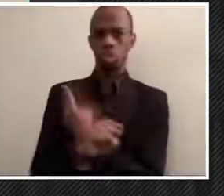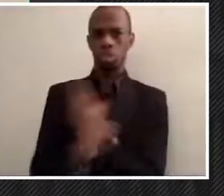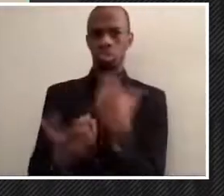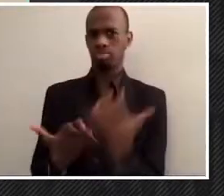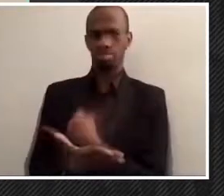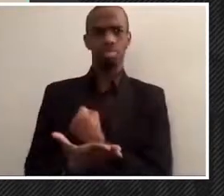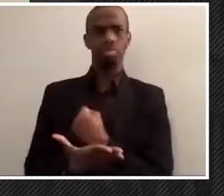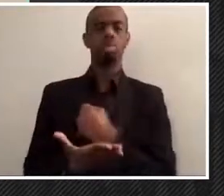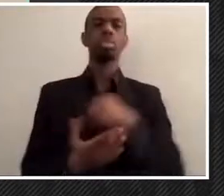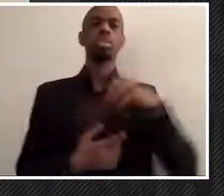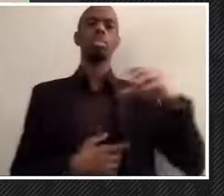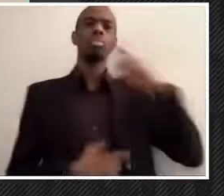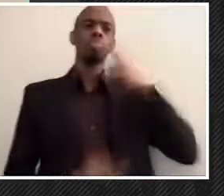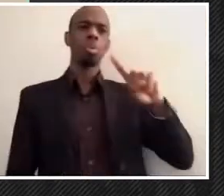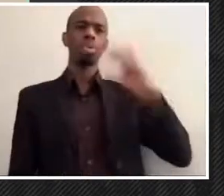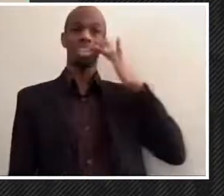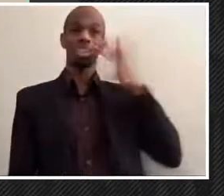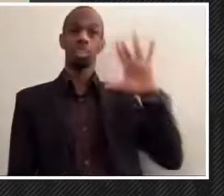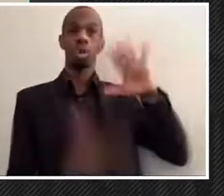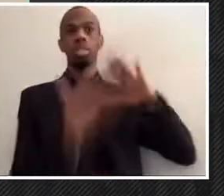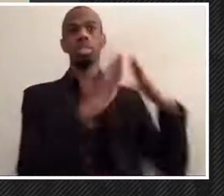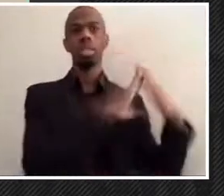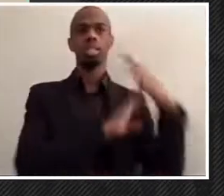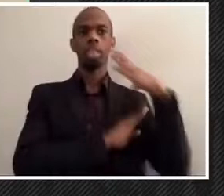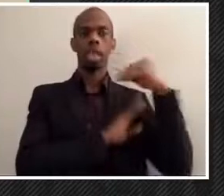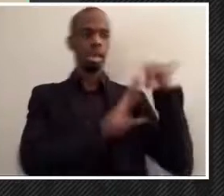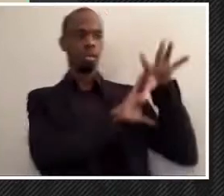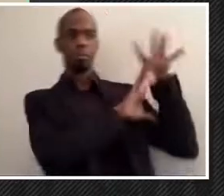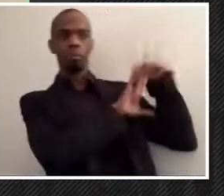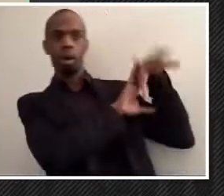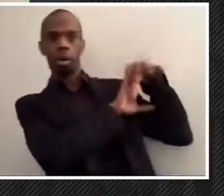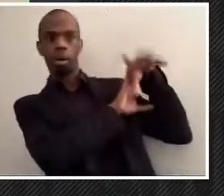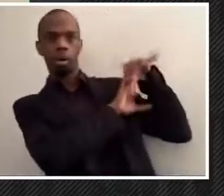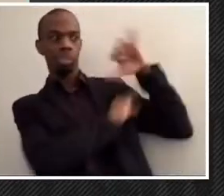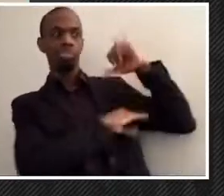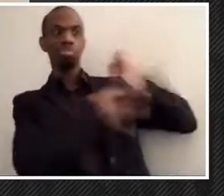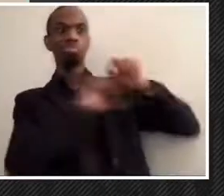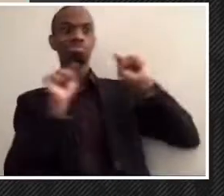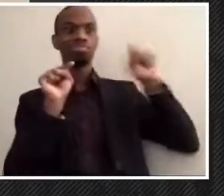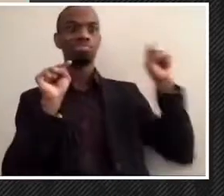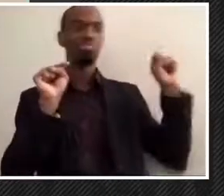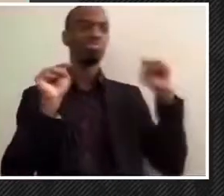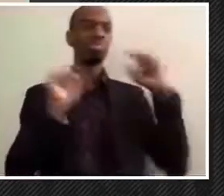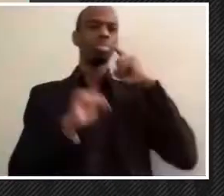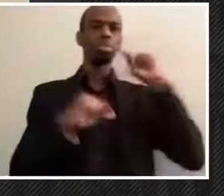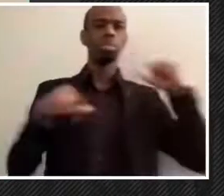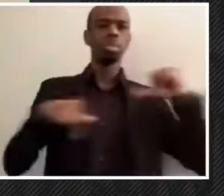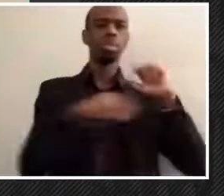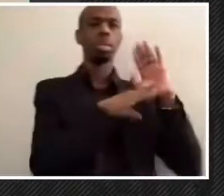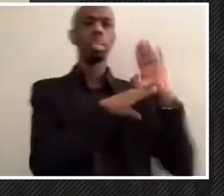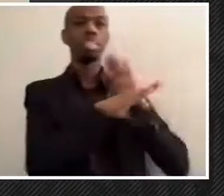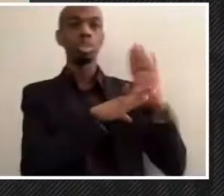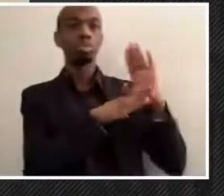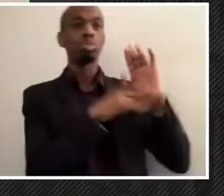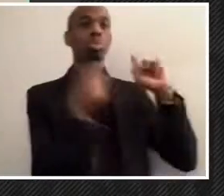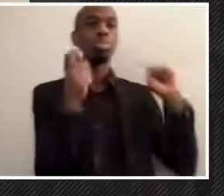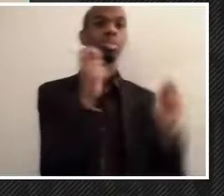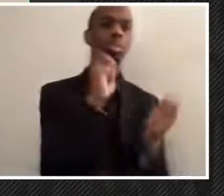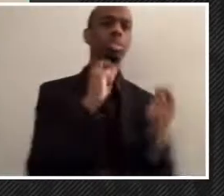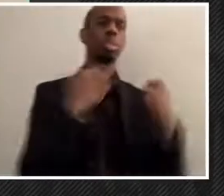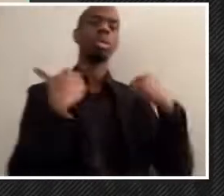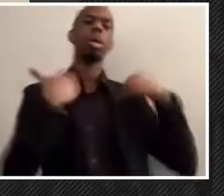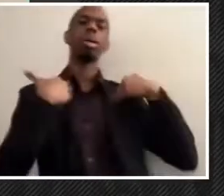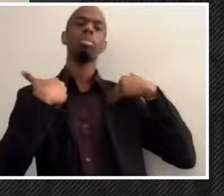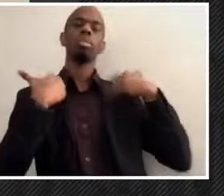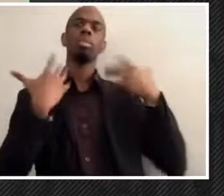that surveillance technologies in this era of the Internet of Things and this fourth industrial revolution have explicit particular implications on Black